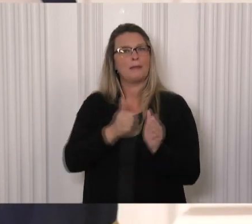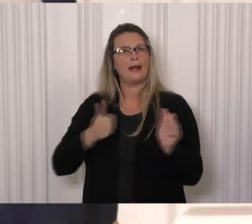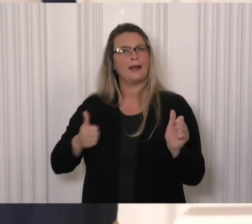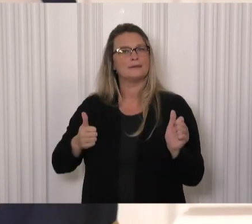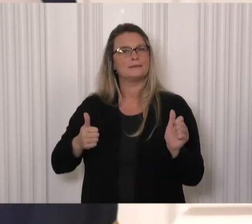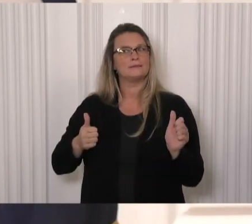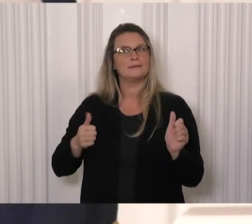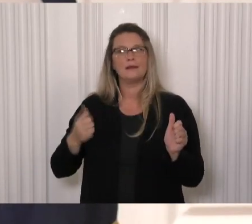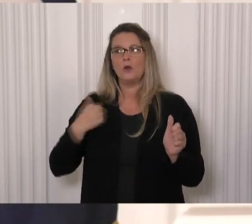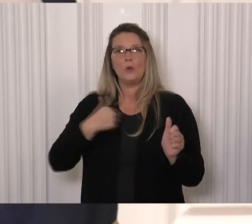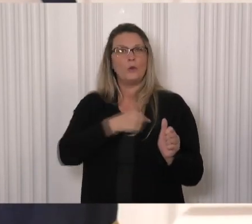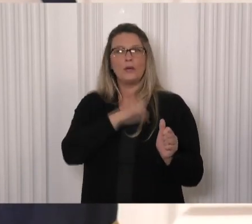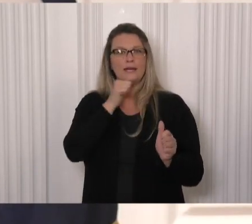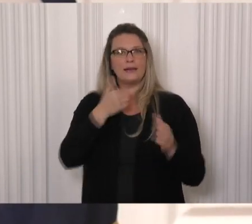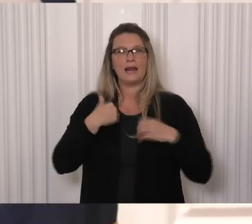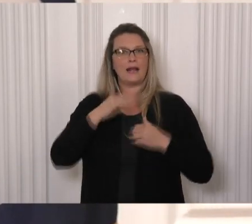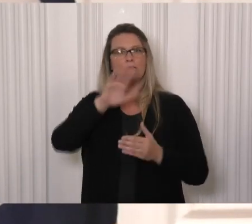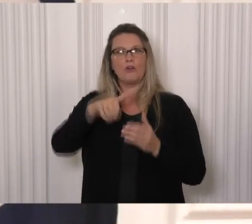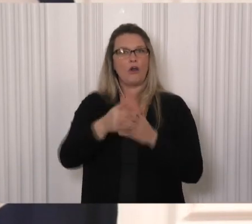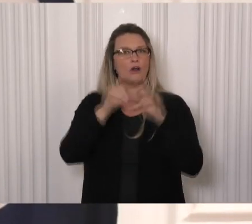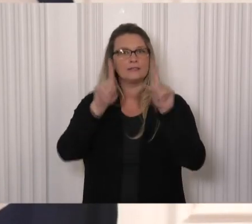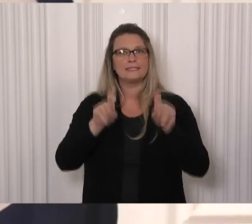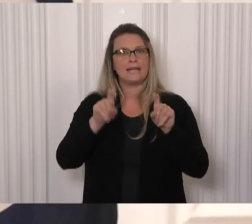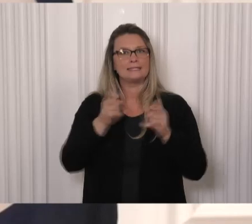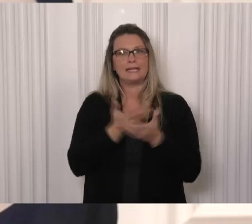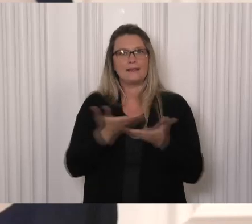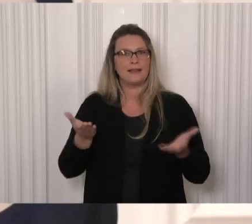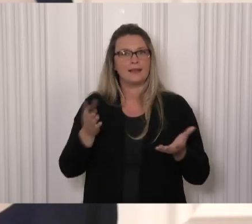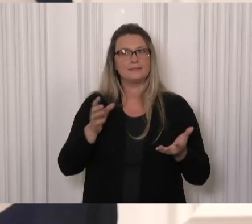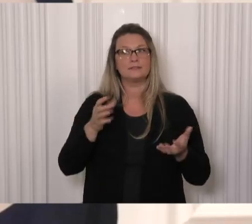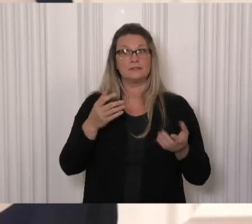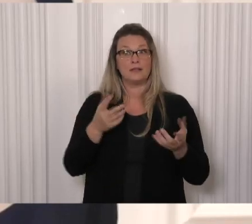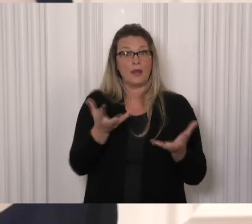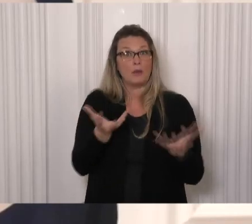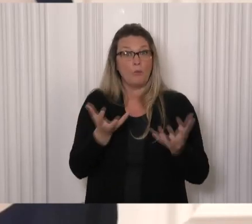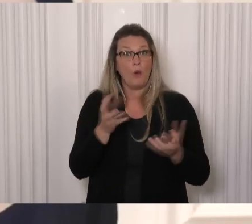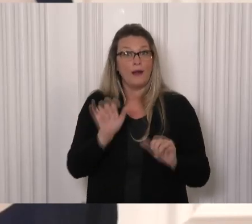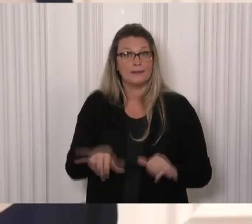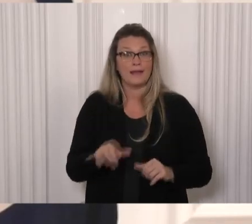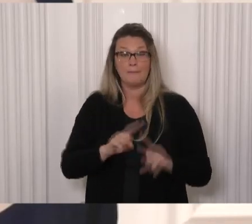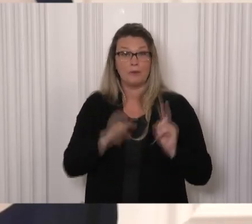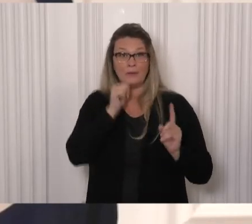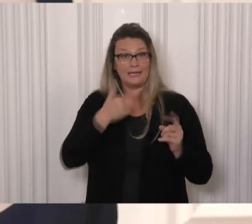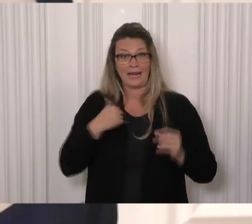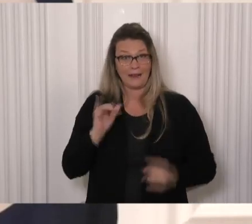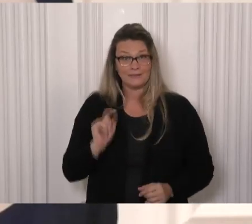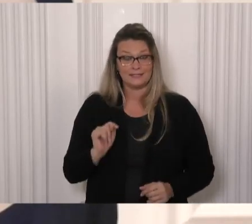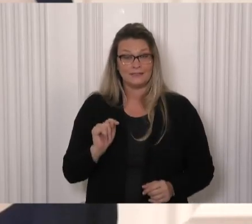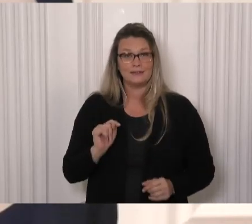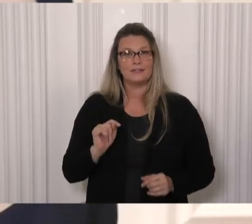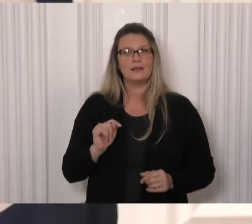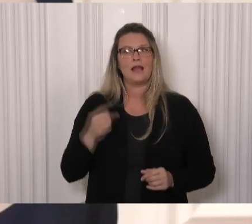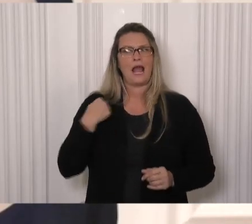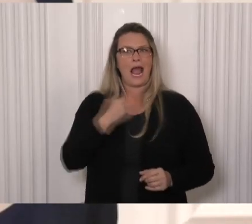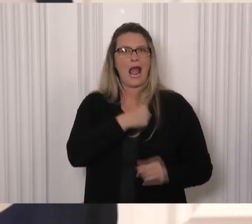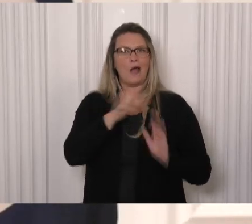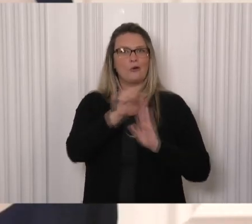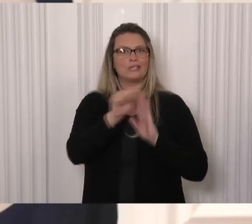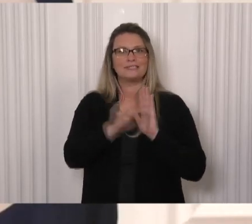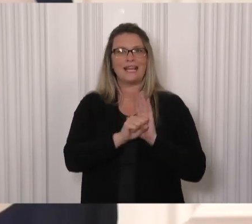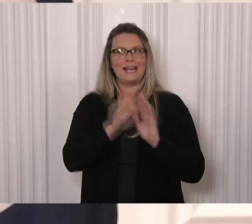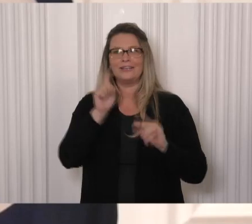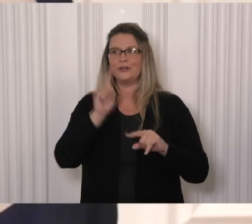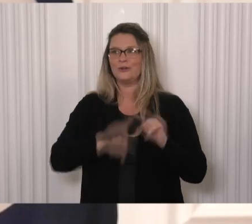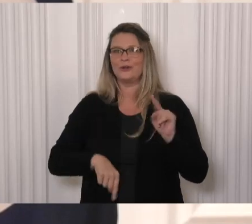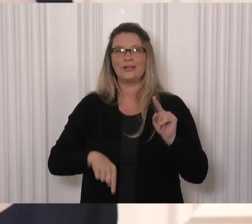all have liked to have had. Mm-hmm. Our state, therefore, could not draw from